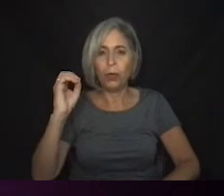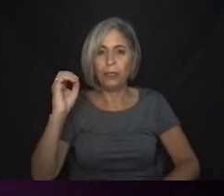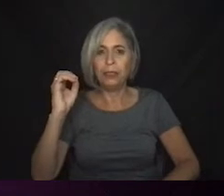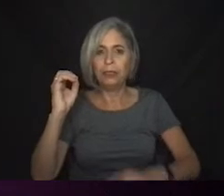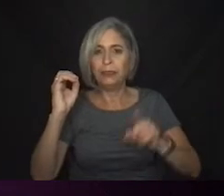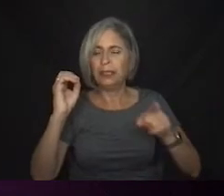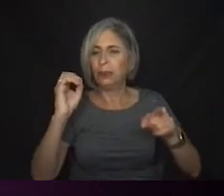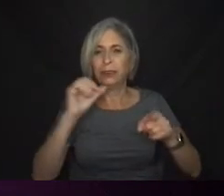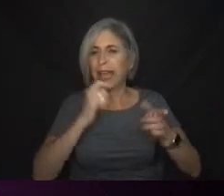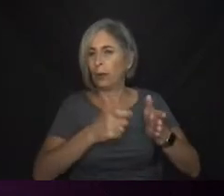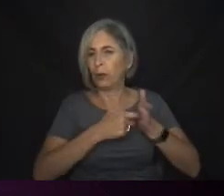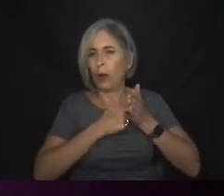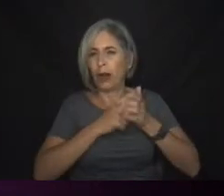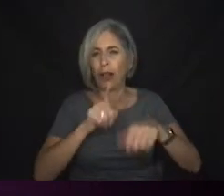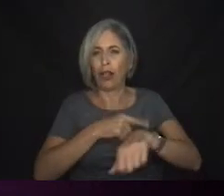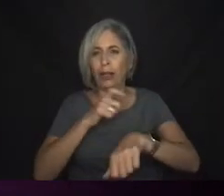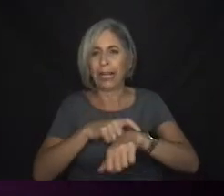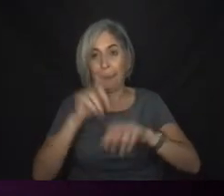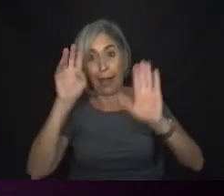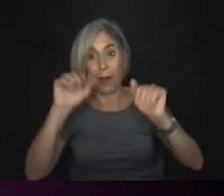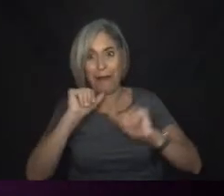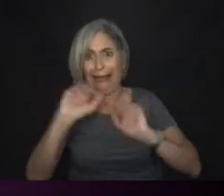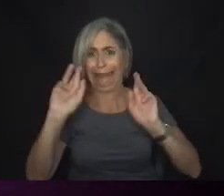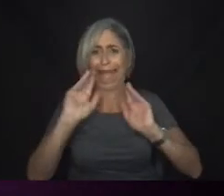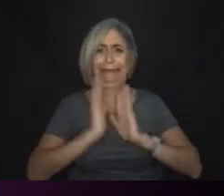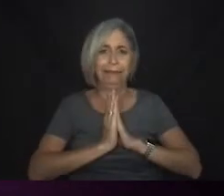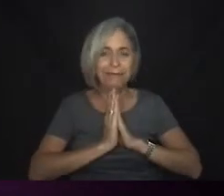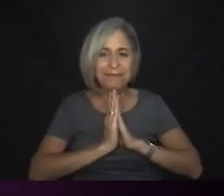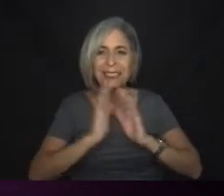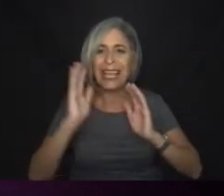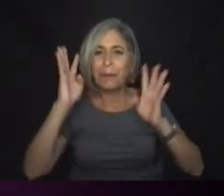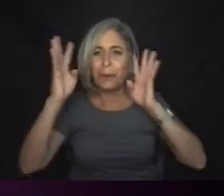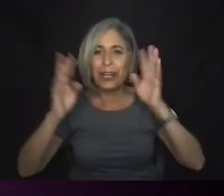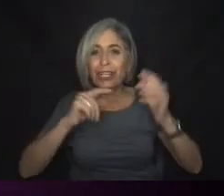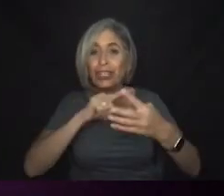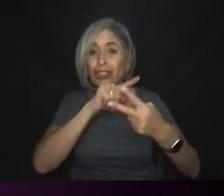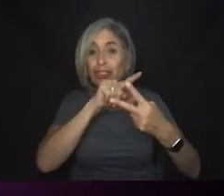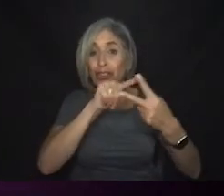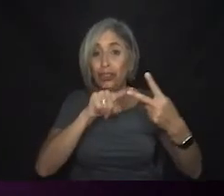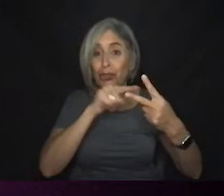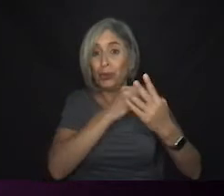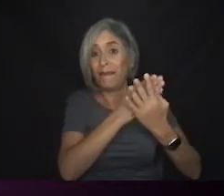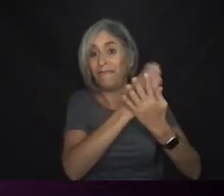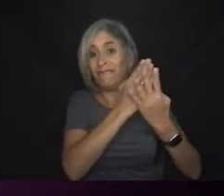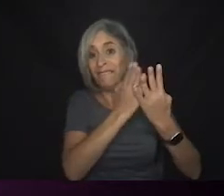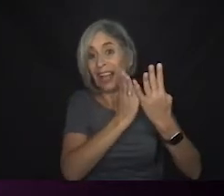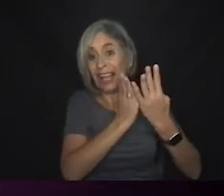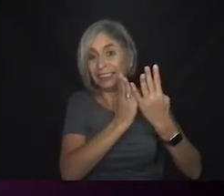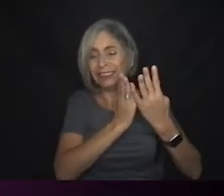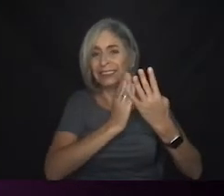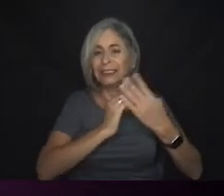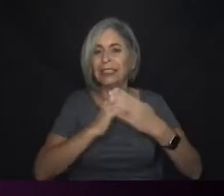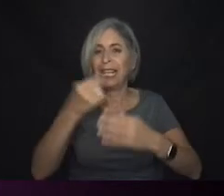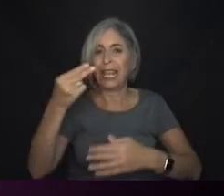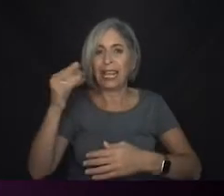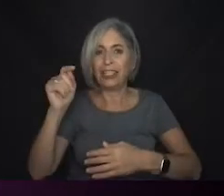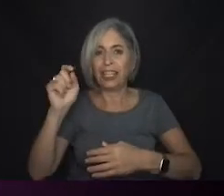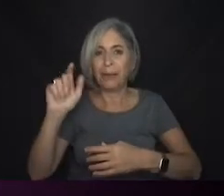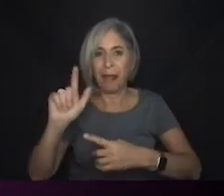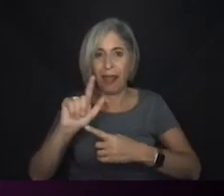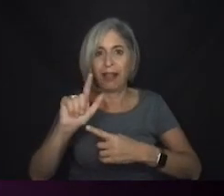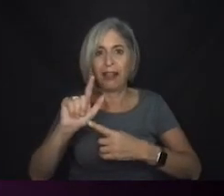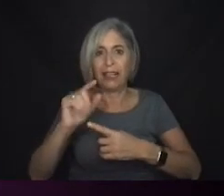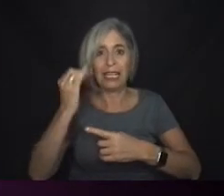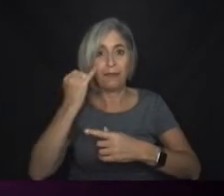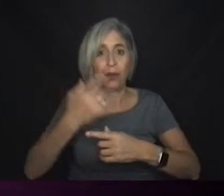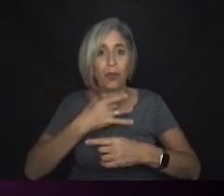This won't take a long time. I hope not. And so I'm just creating two files here, index.html, index.tsx. This does use TypeScript. If you don't